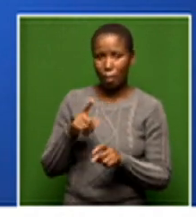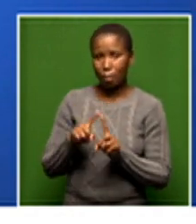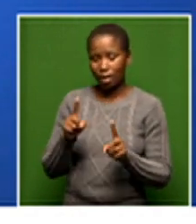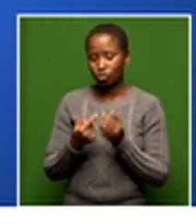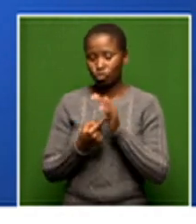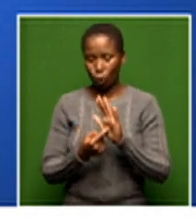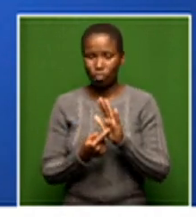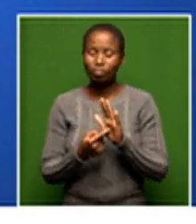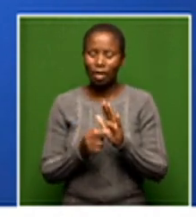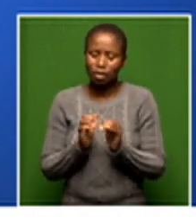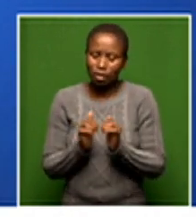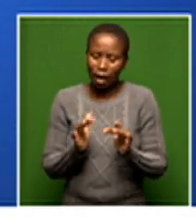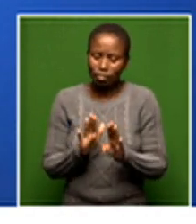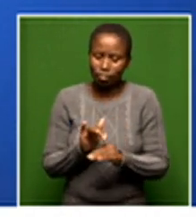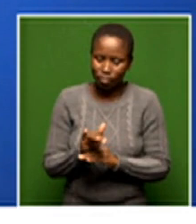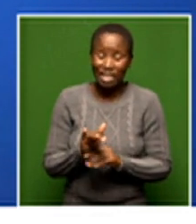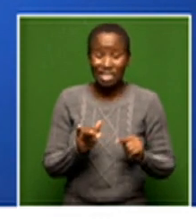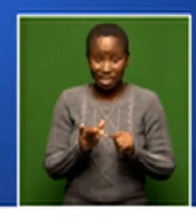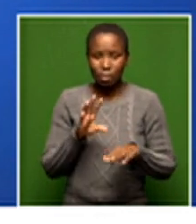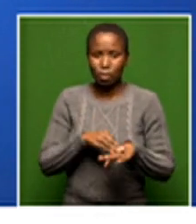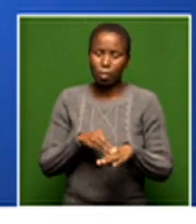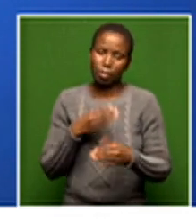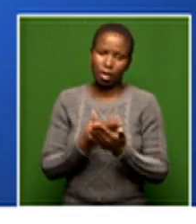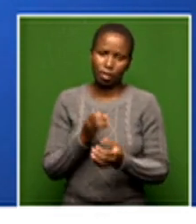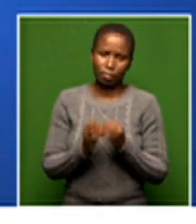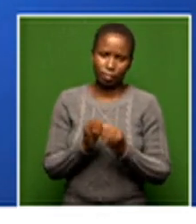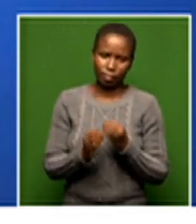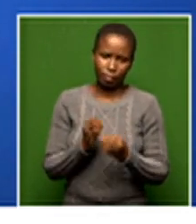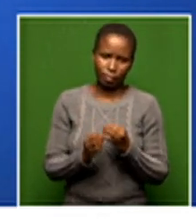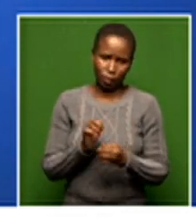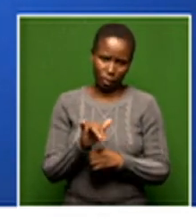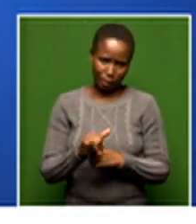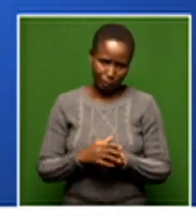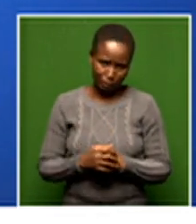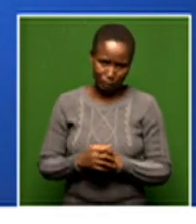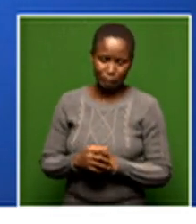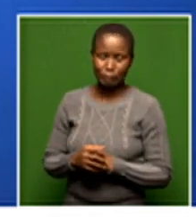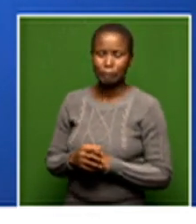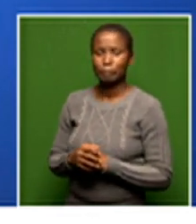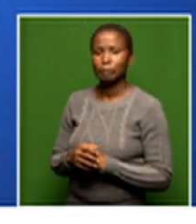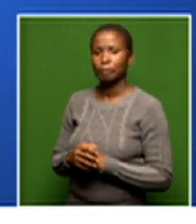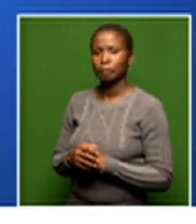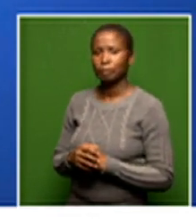shows us that this is a problem that we all need to identify and work on. Still.